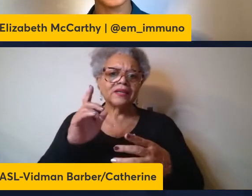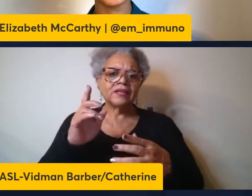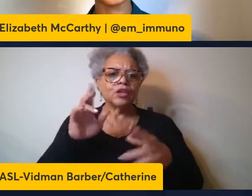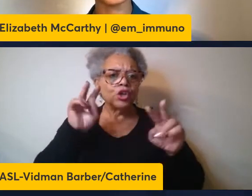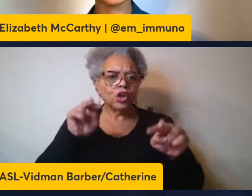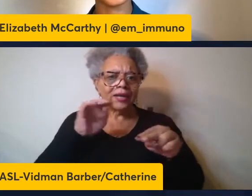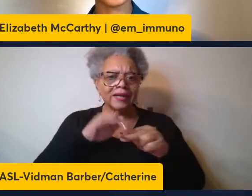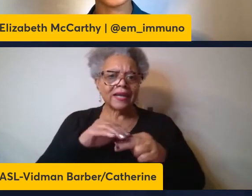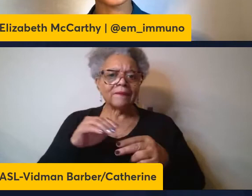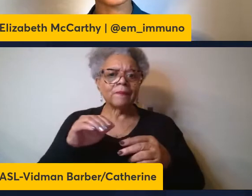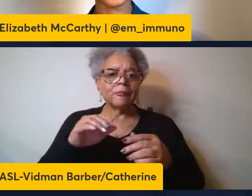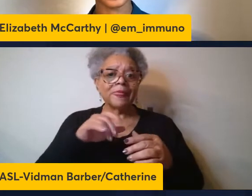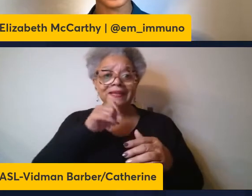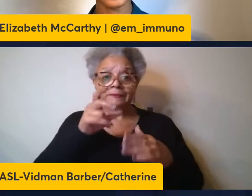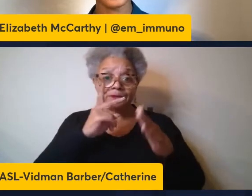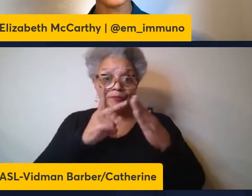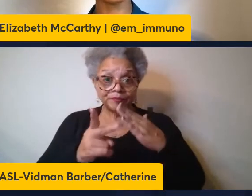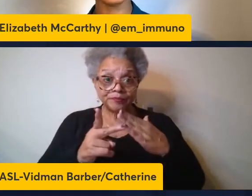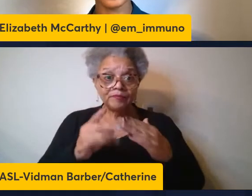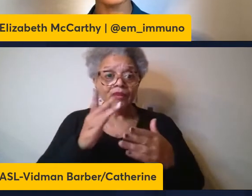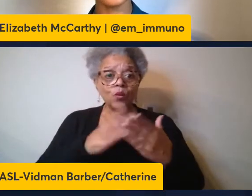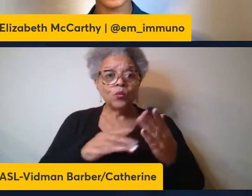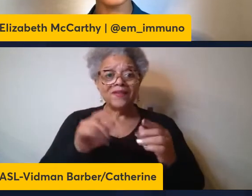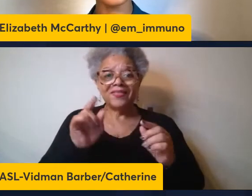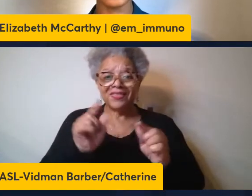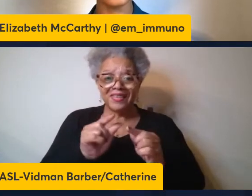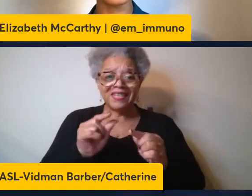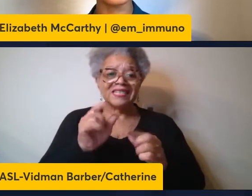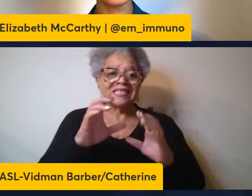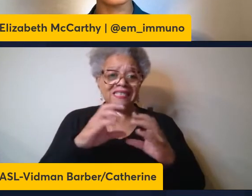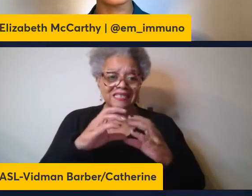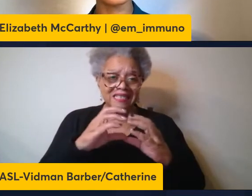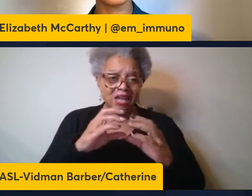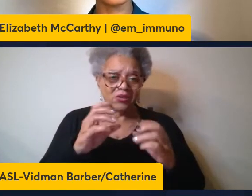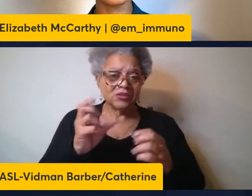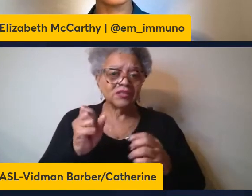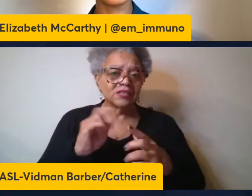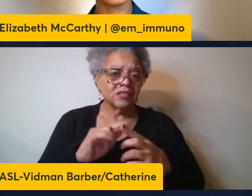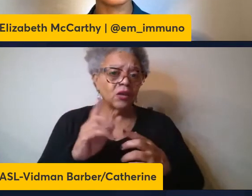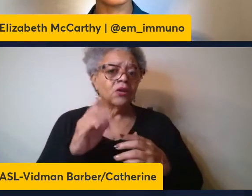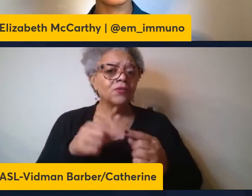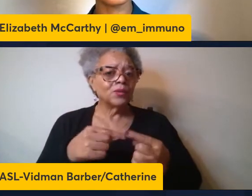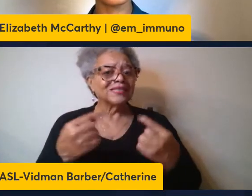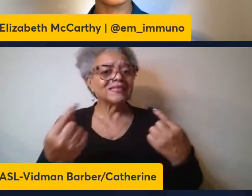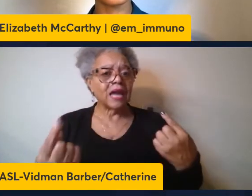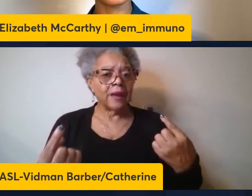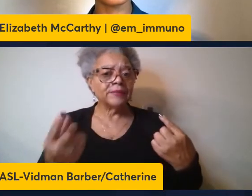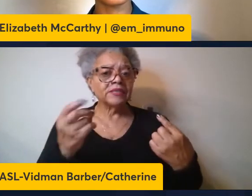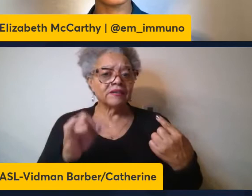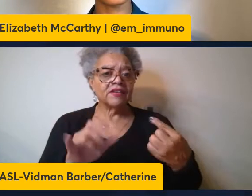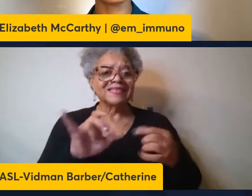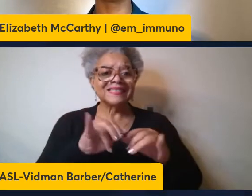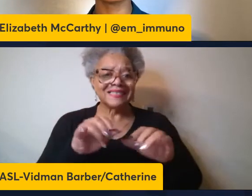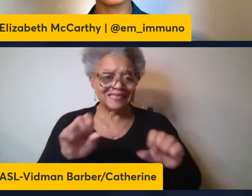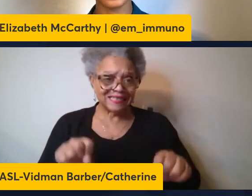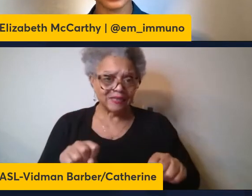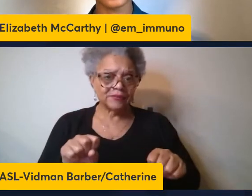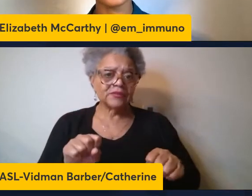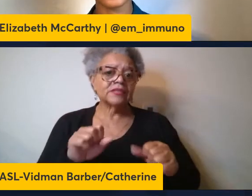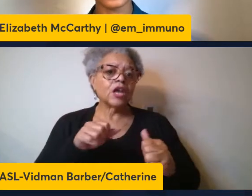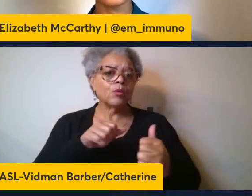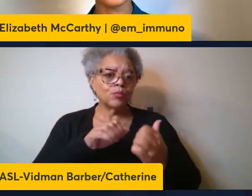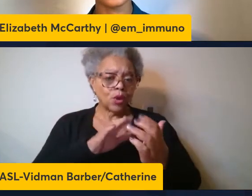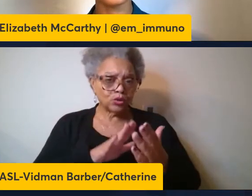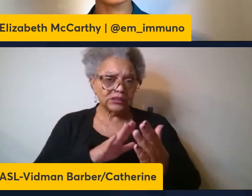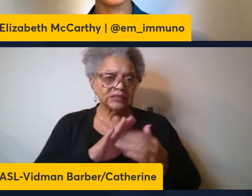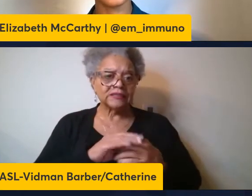invisible compartments within cells, right? It's like so the opposite of systems approaches.